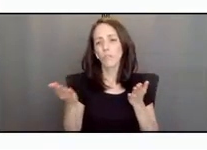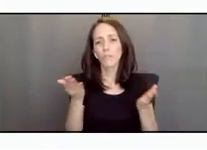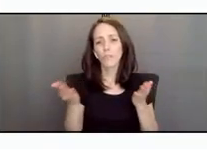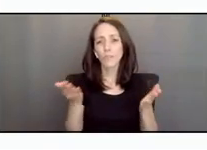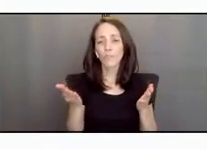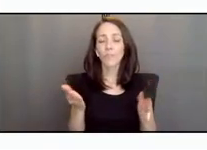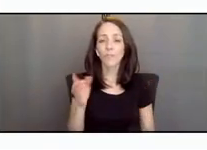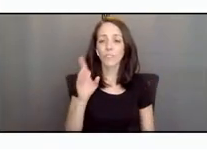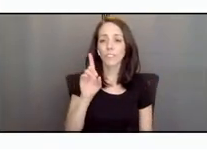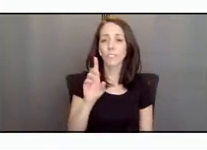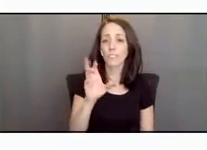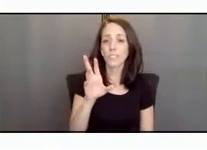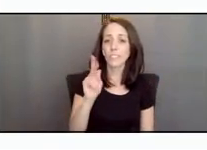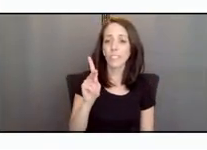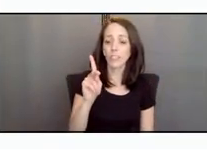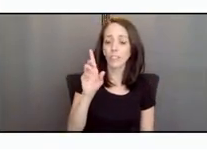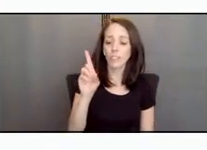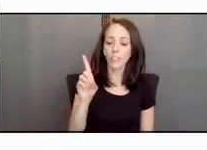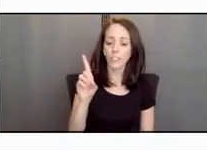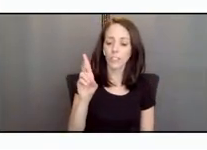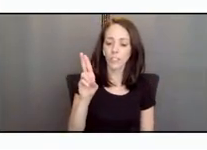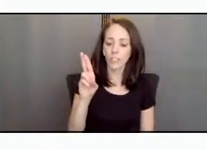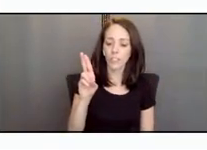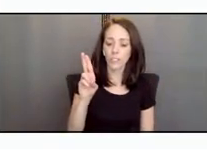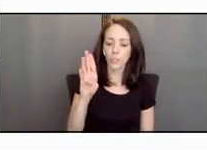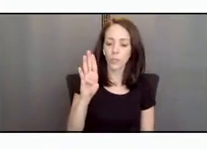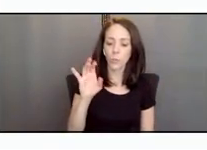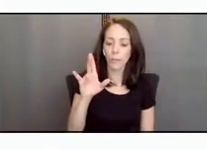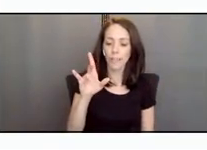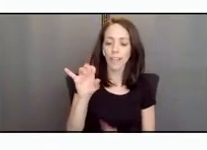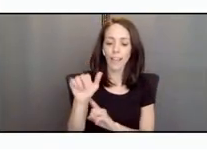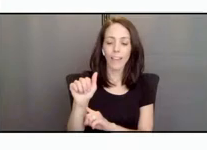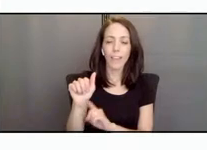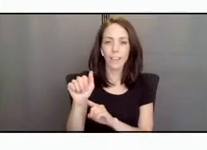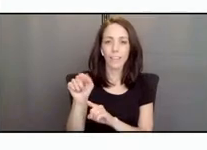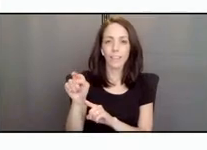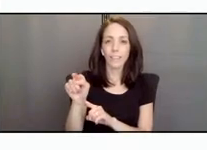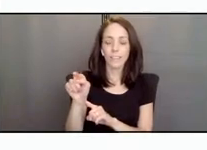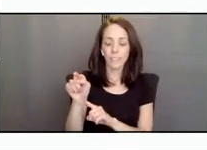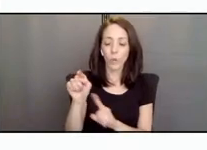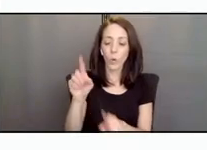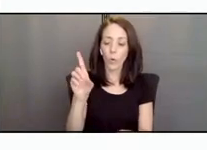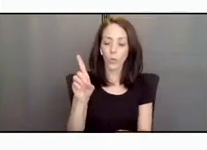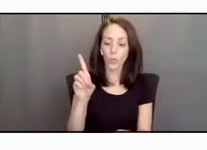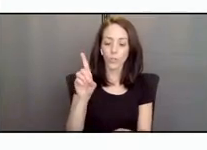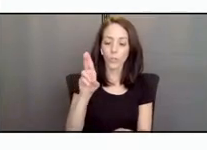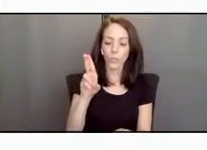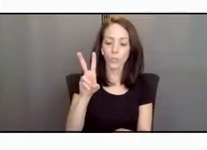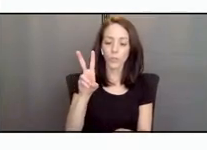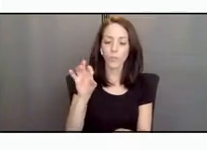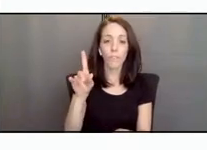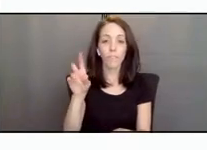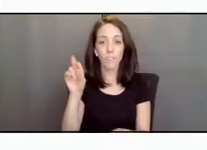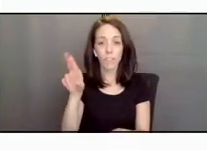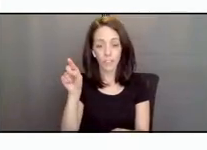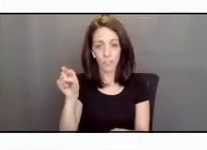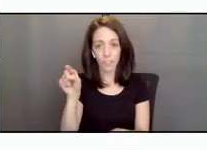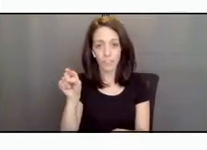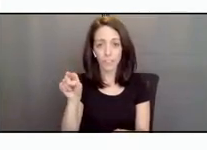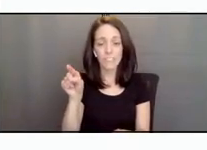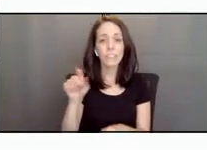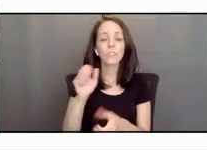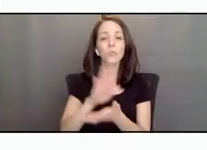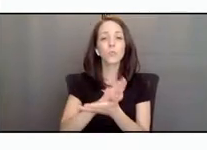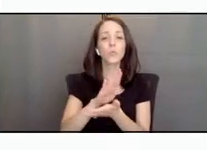in 2014. He served the Faculty Senate from 2015 to present in the roles of School of Medicine Unit